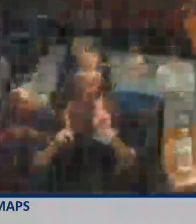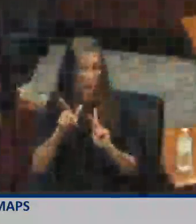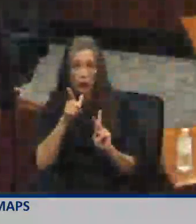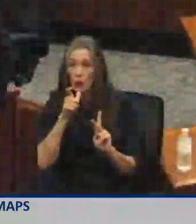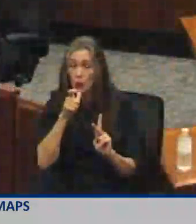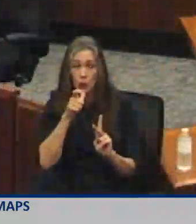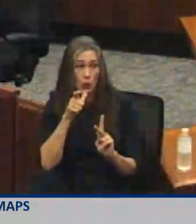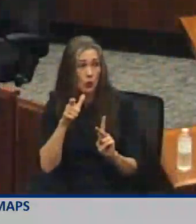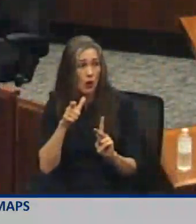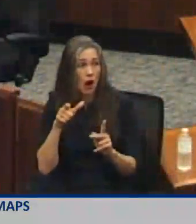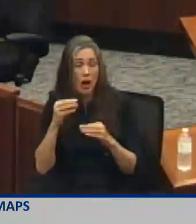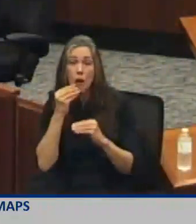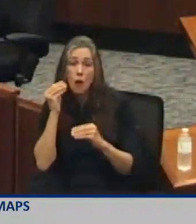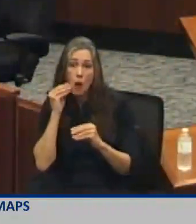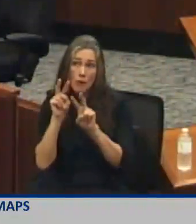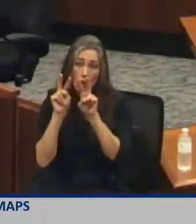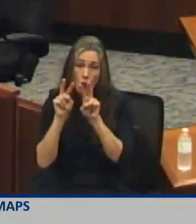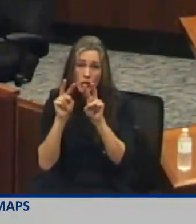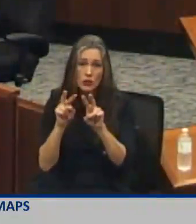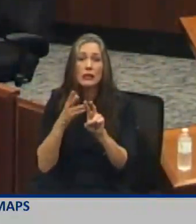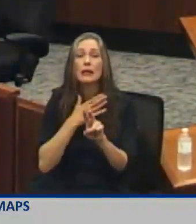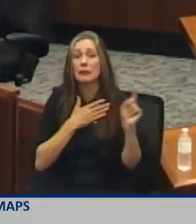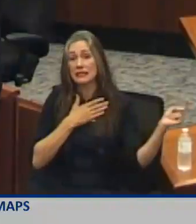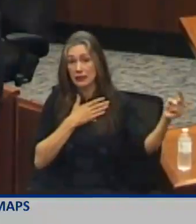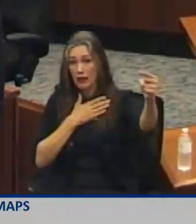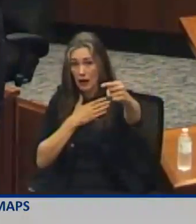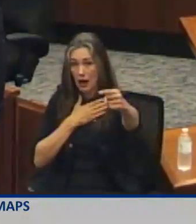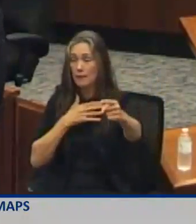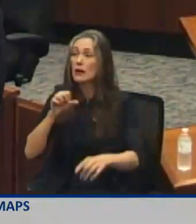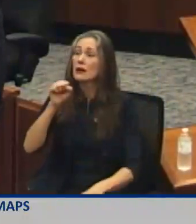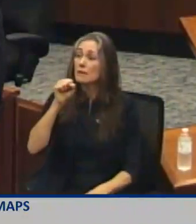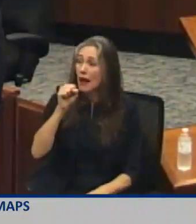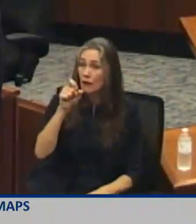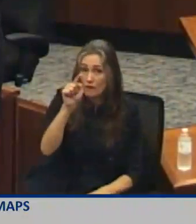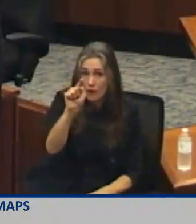wanting to help people and give you good information and help you through the process.